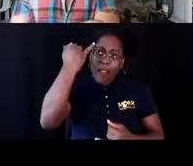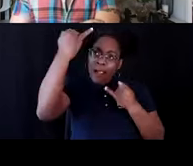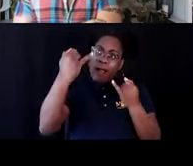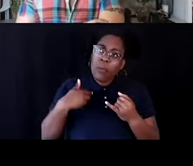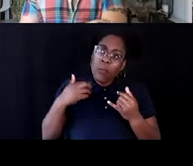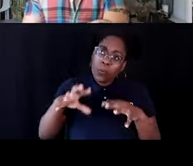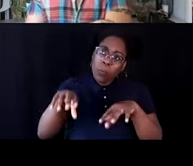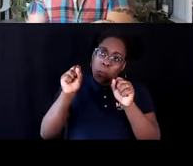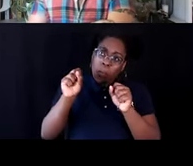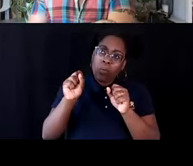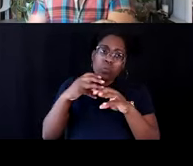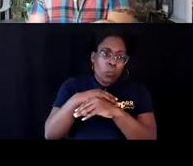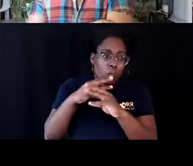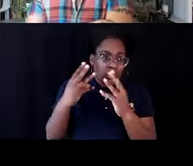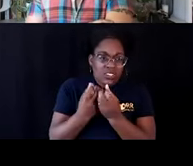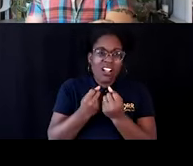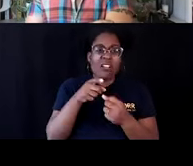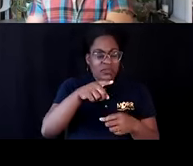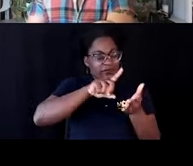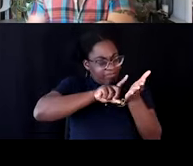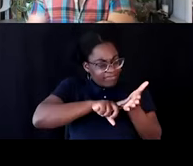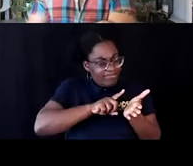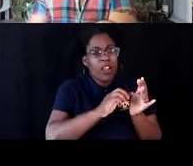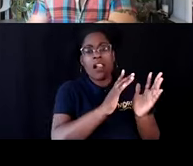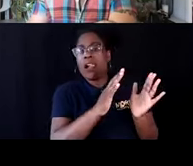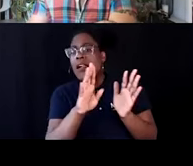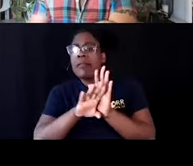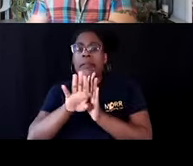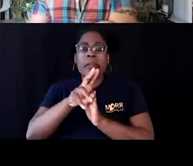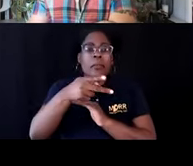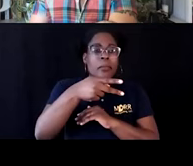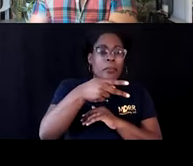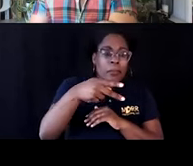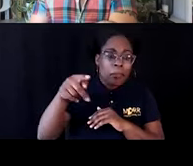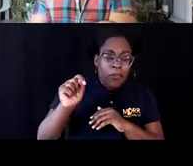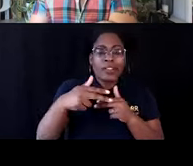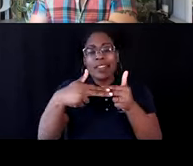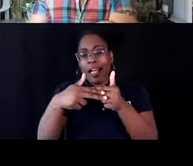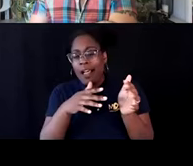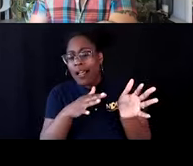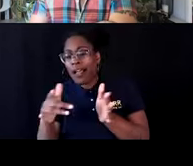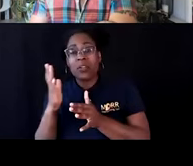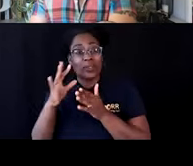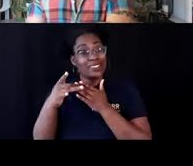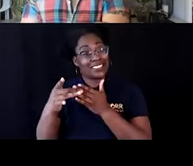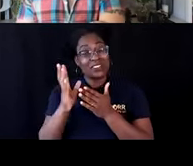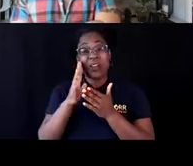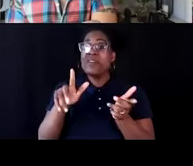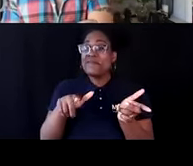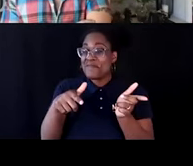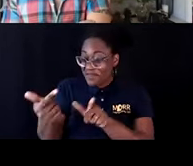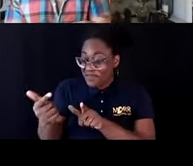Malcolm will say more about themselves later on, but just want to pass the mic on to Malcolm Shanks. Thank you so much,